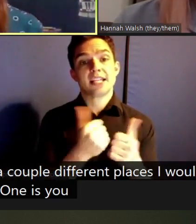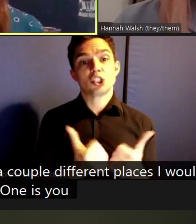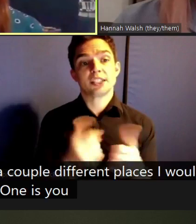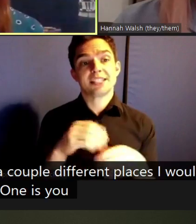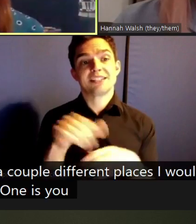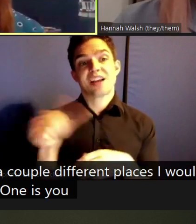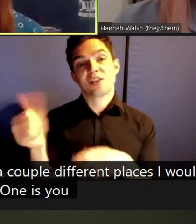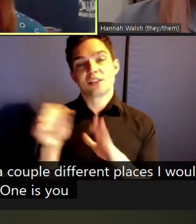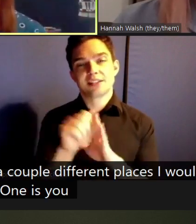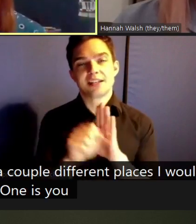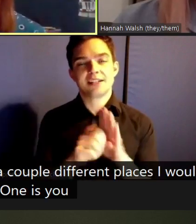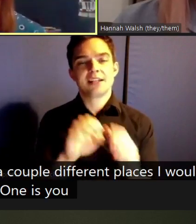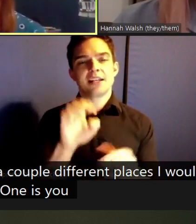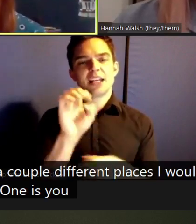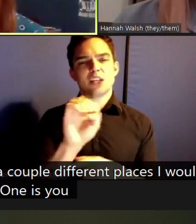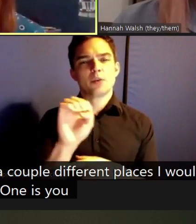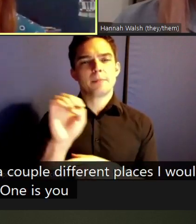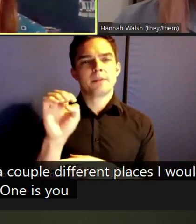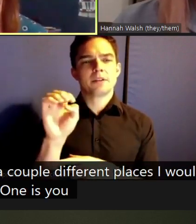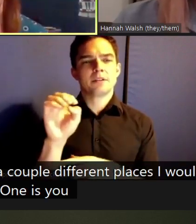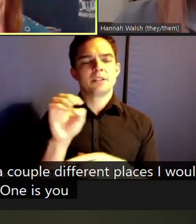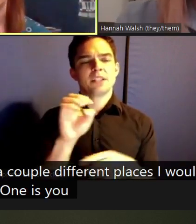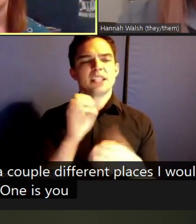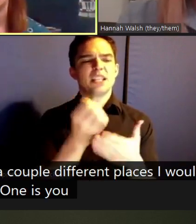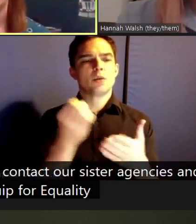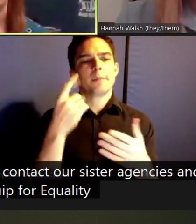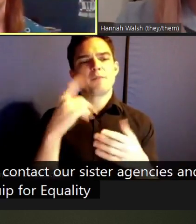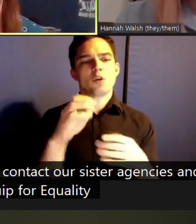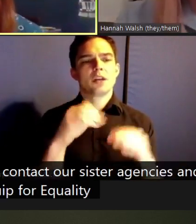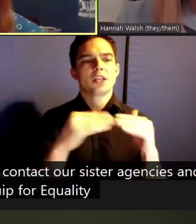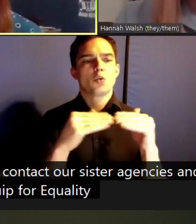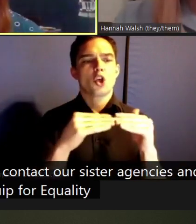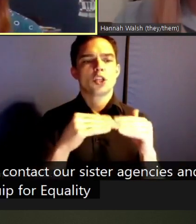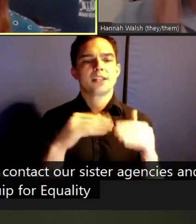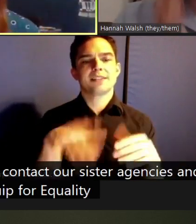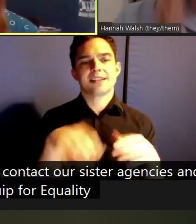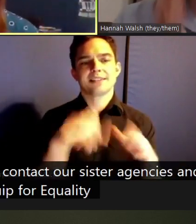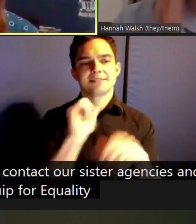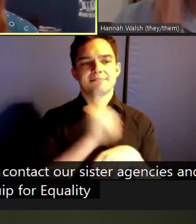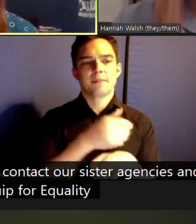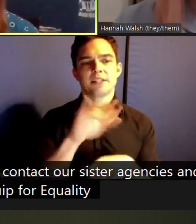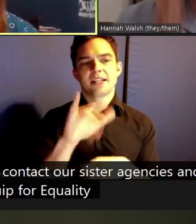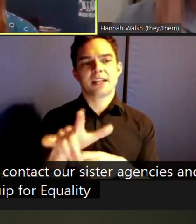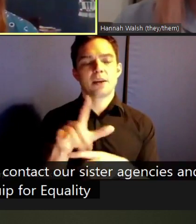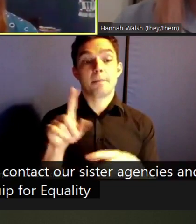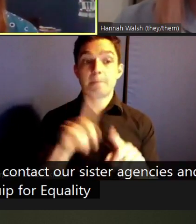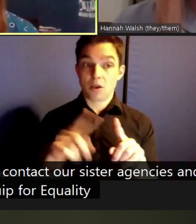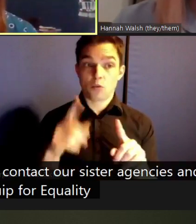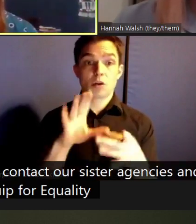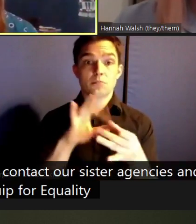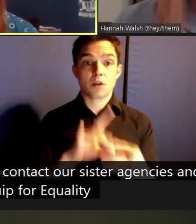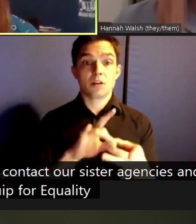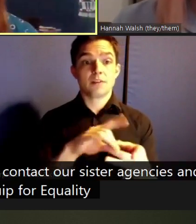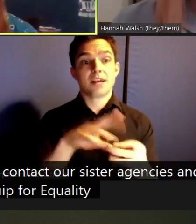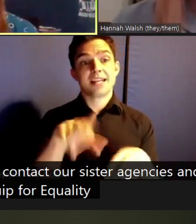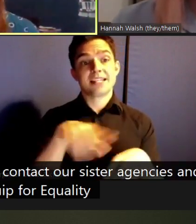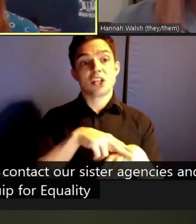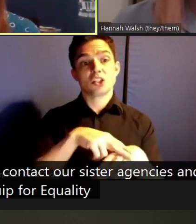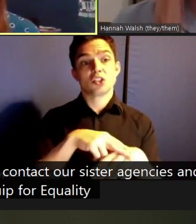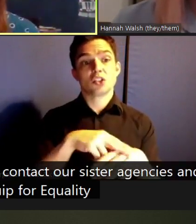So Equip for Equality is a protection and advocacy agency for the state of Illinois. We're part of a national umbrella organization